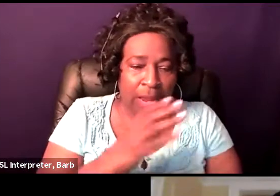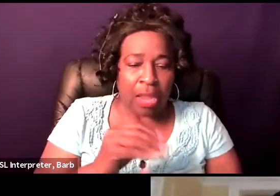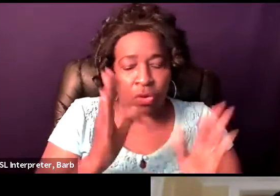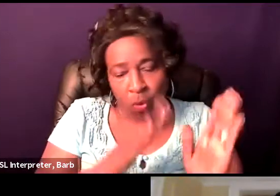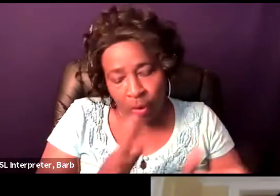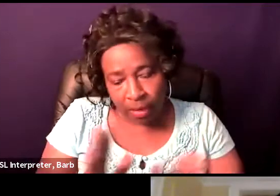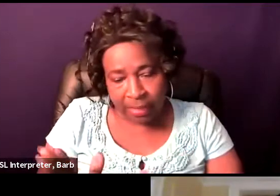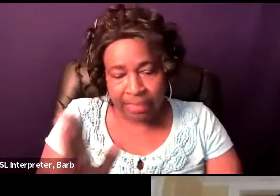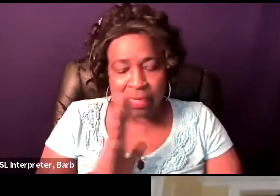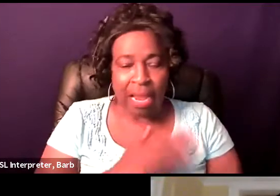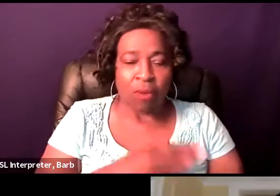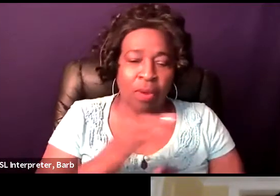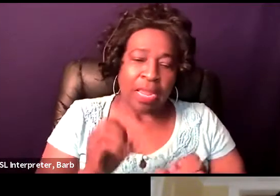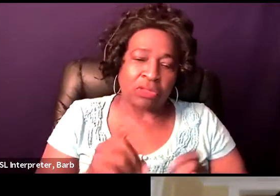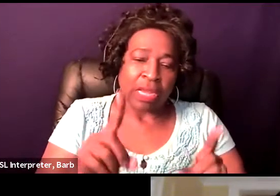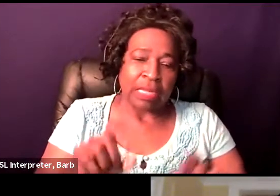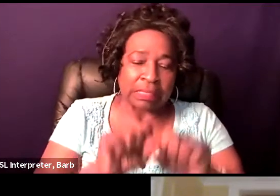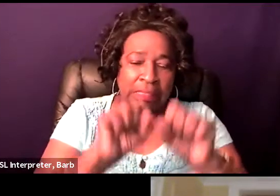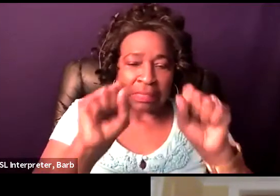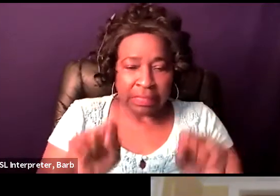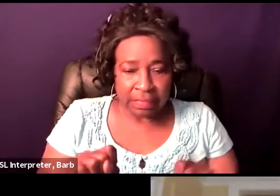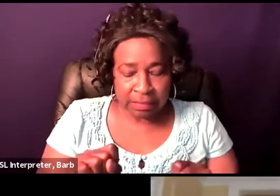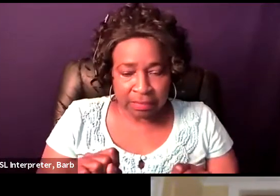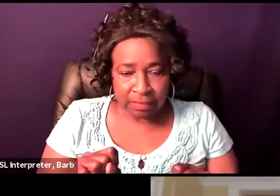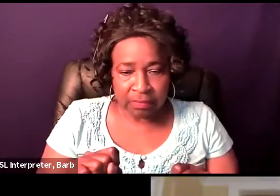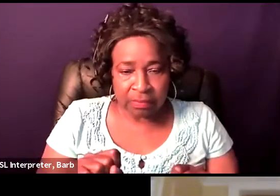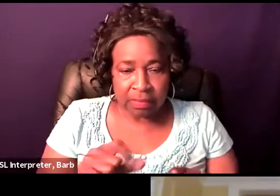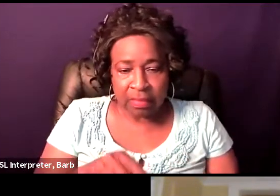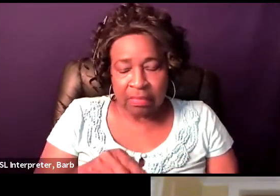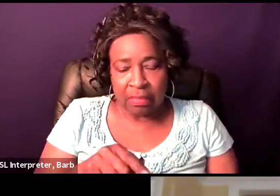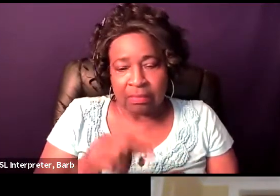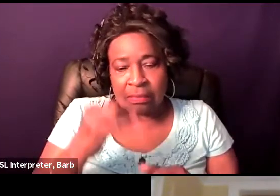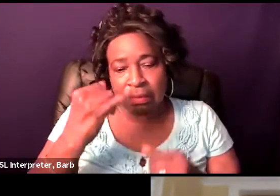our educational system, a la detracking.